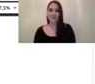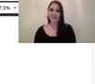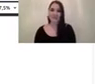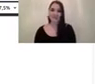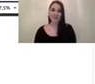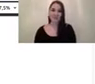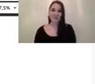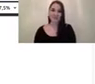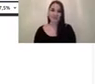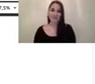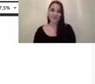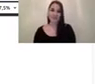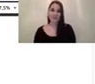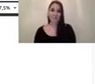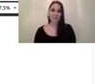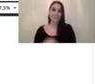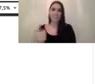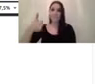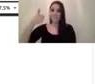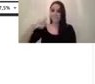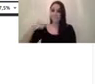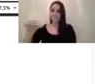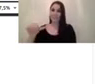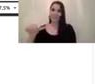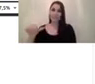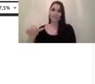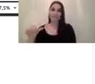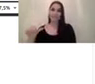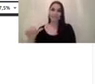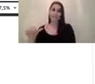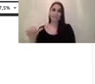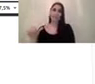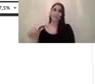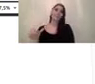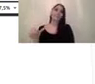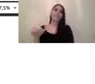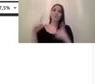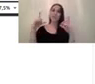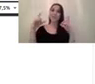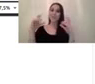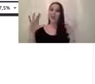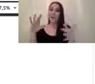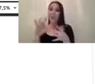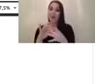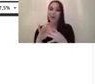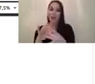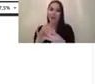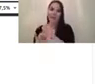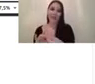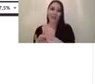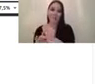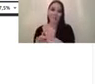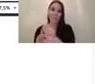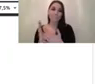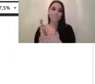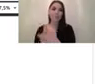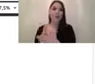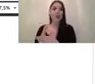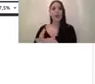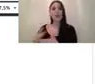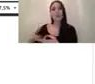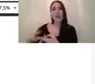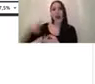And the second point, we have the camera link interface, which actually can deliver a really high data